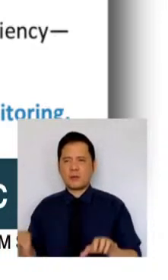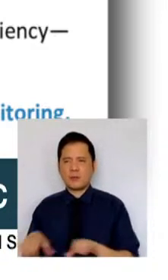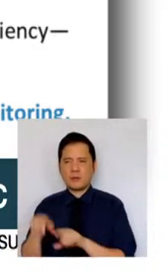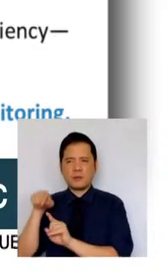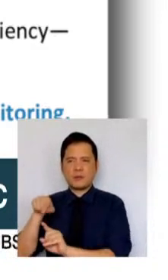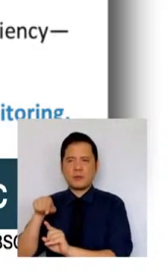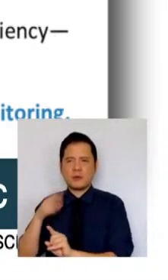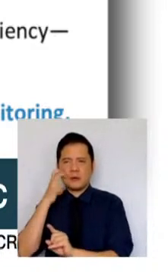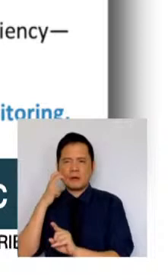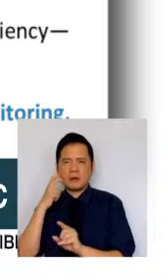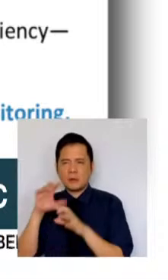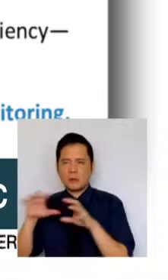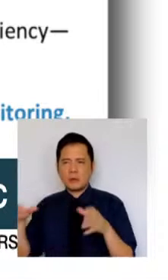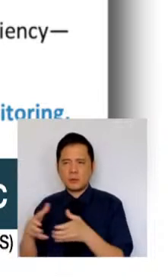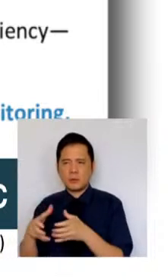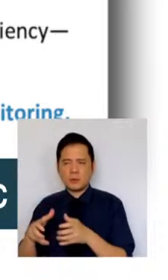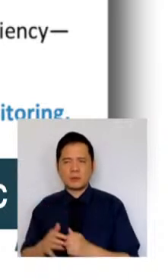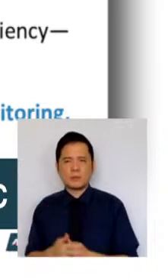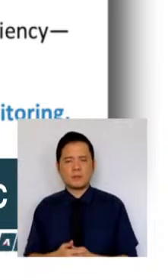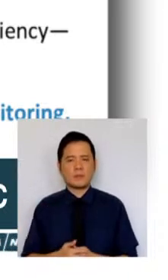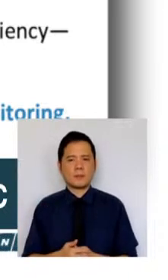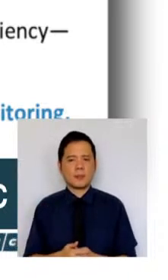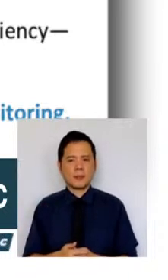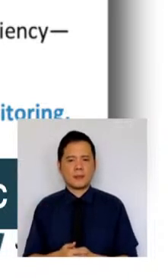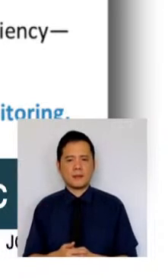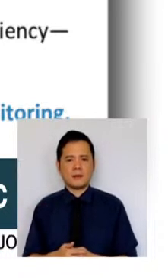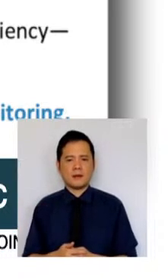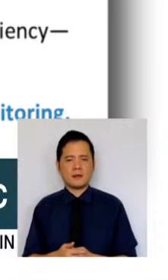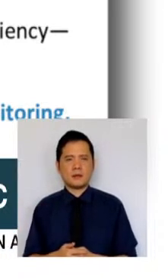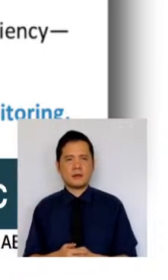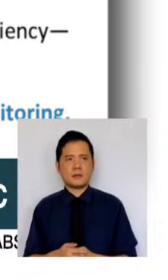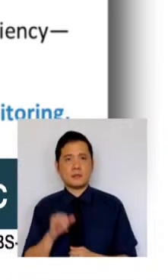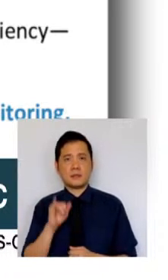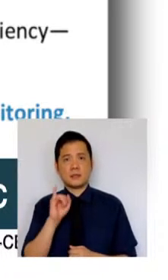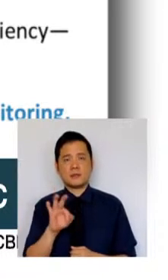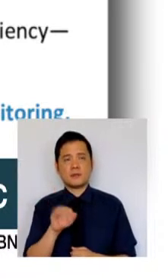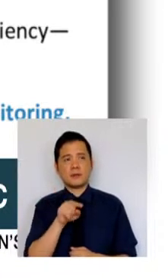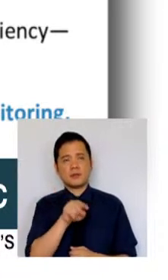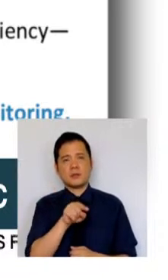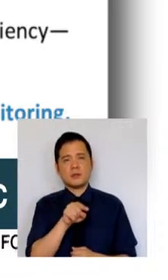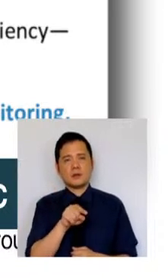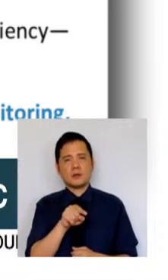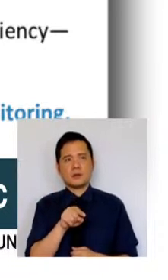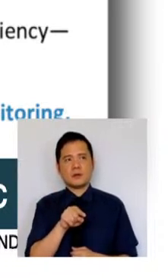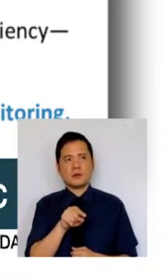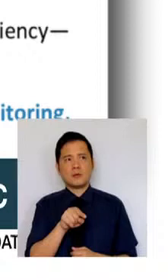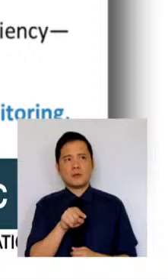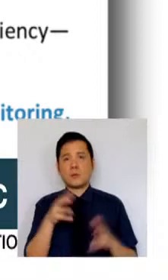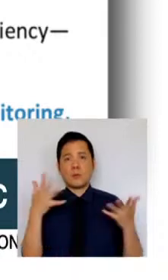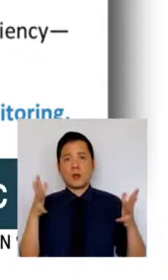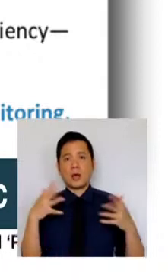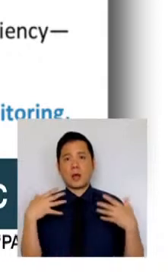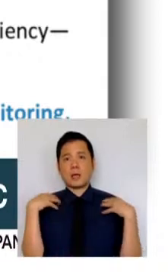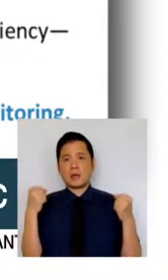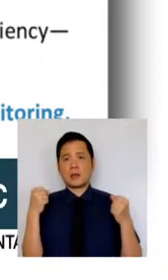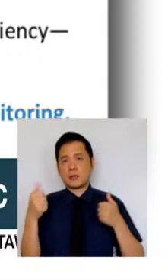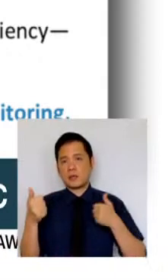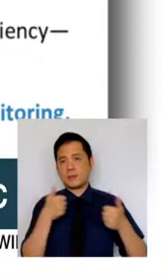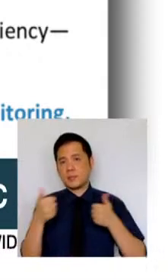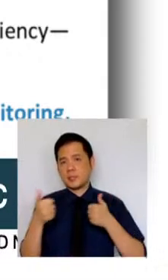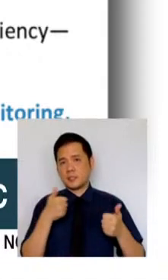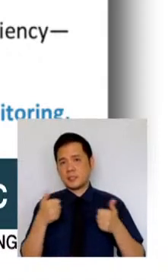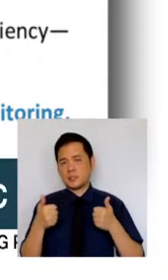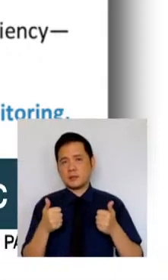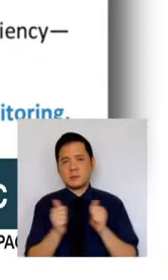We have seen is that when you don't have a robust competition